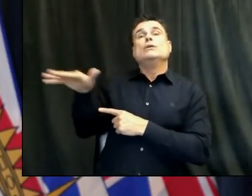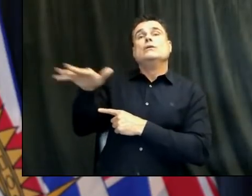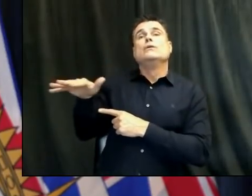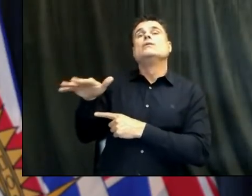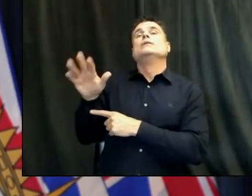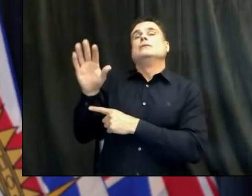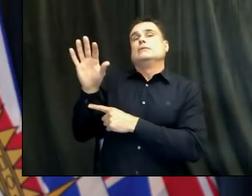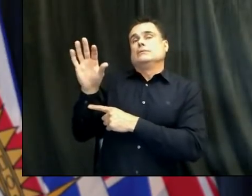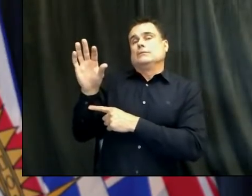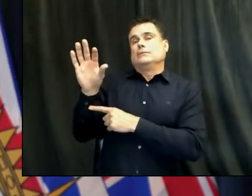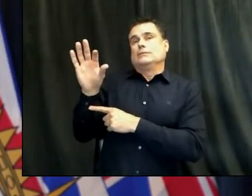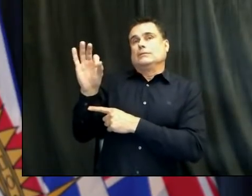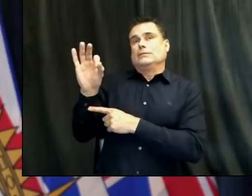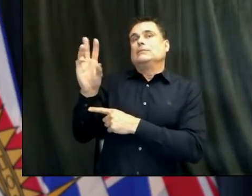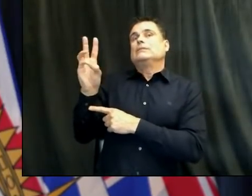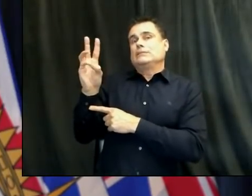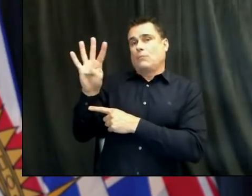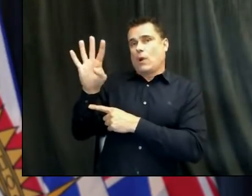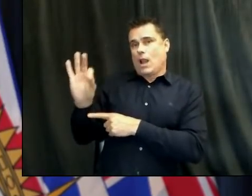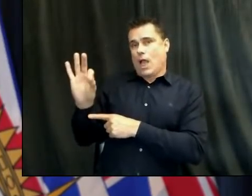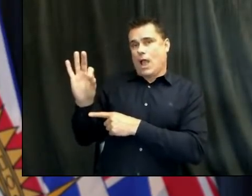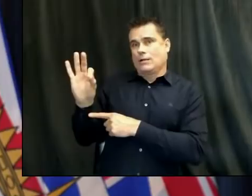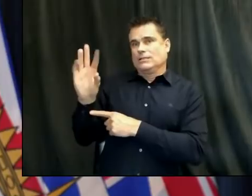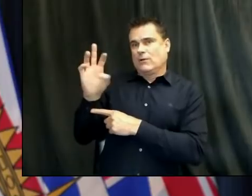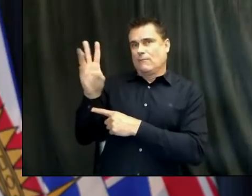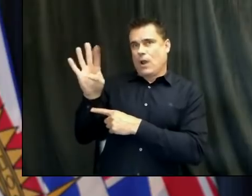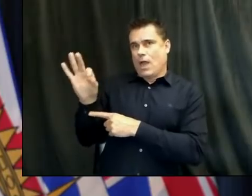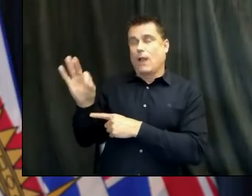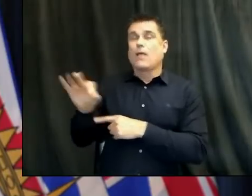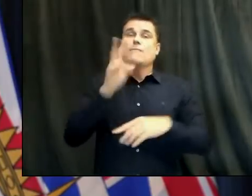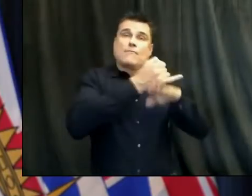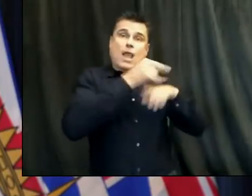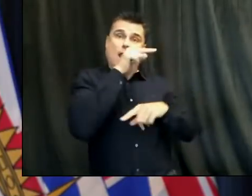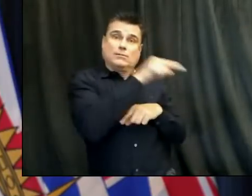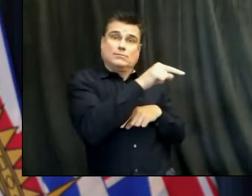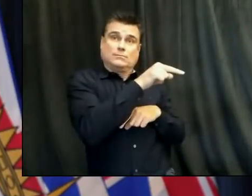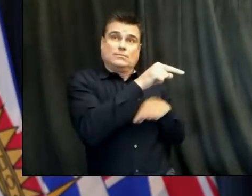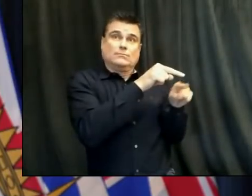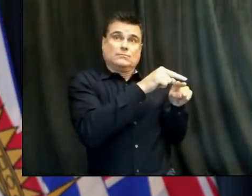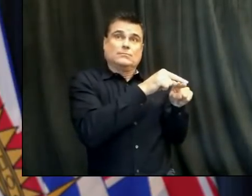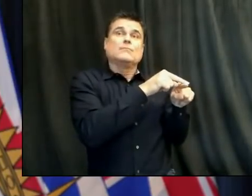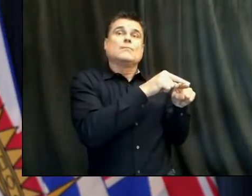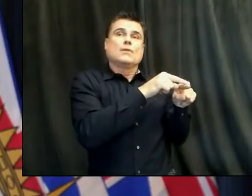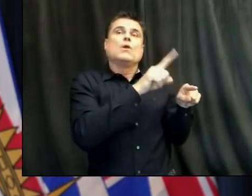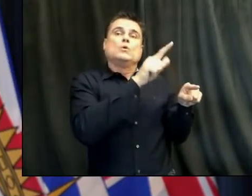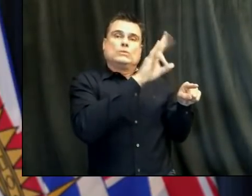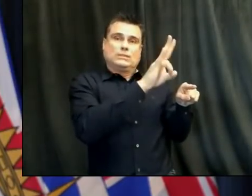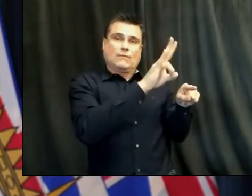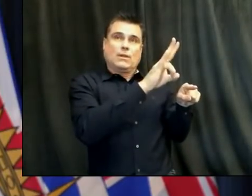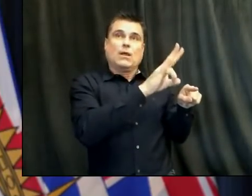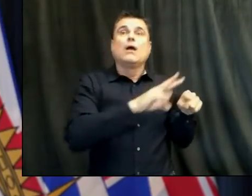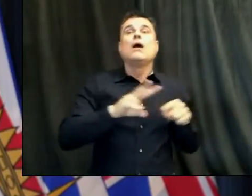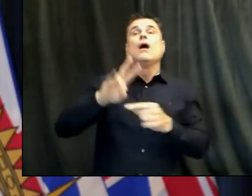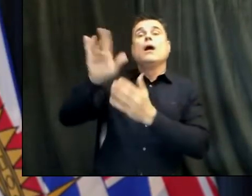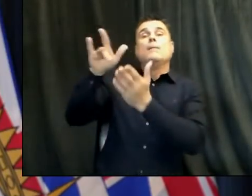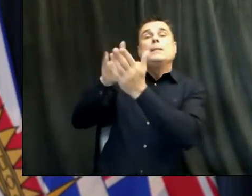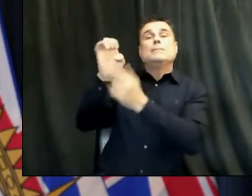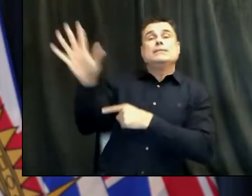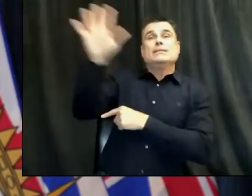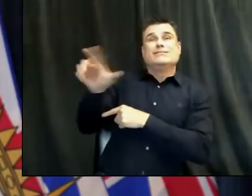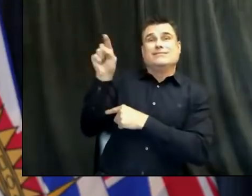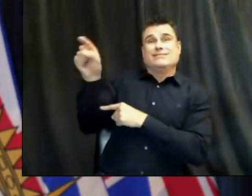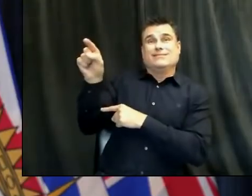Health Region, 27 people in the Vancouver Island Health Region, 47 people in the Interior Health Region,